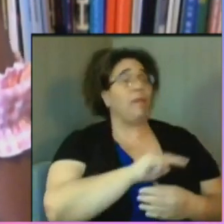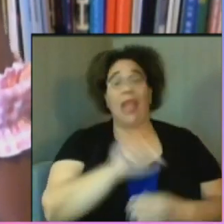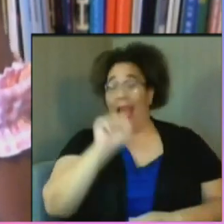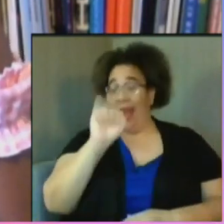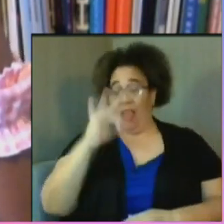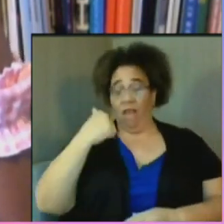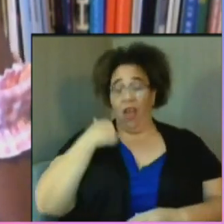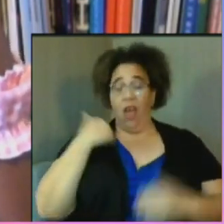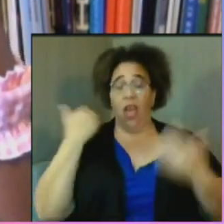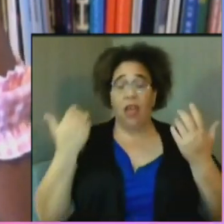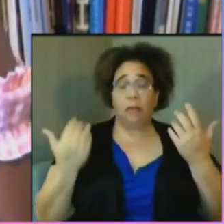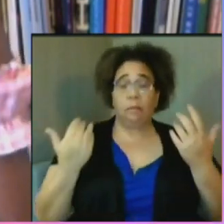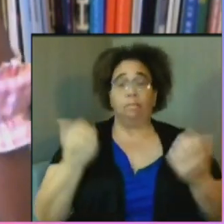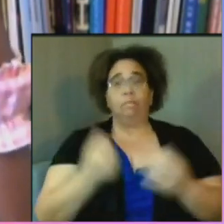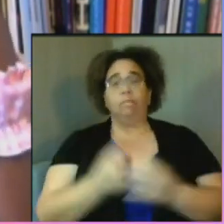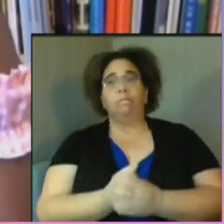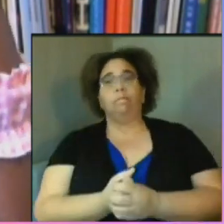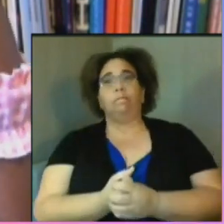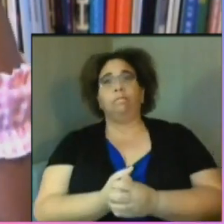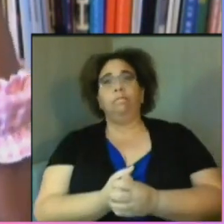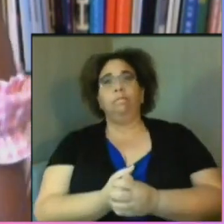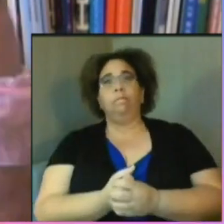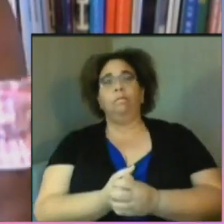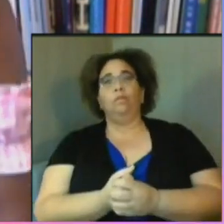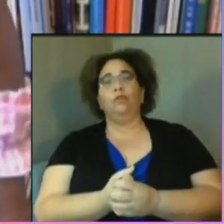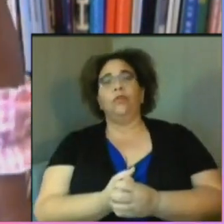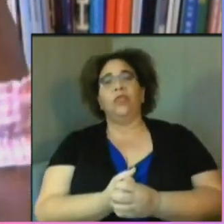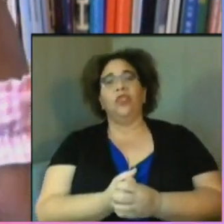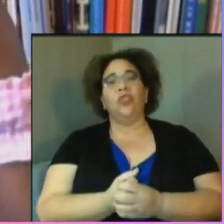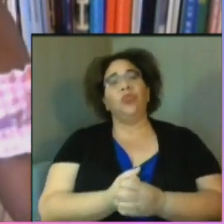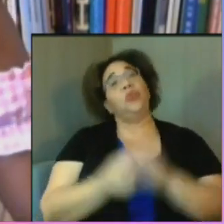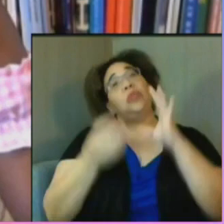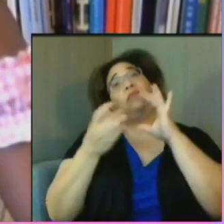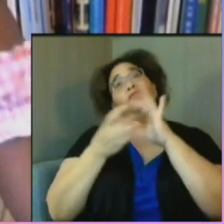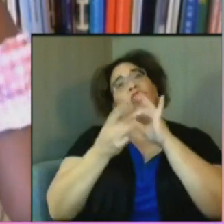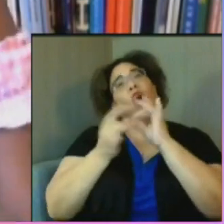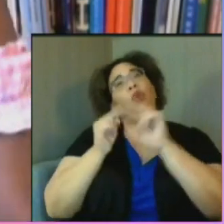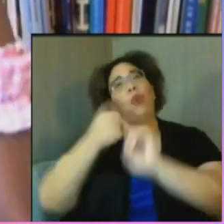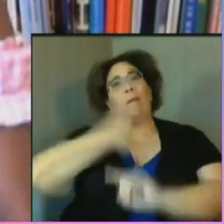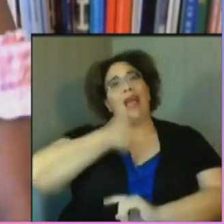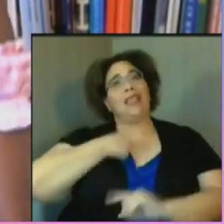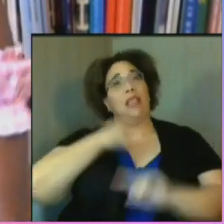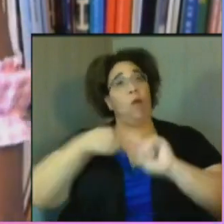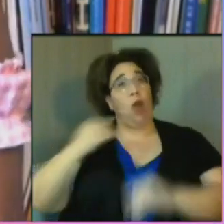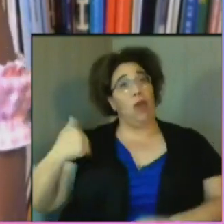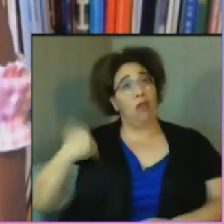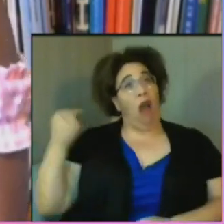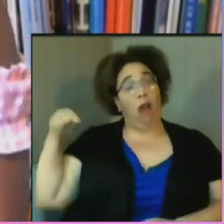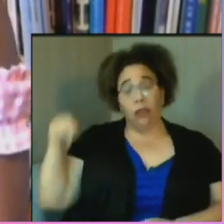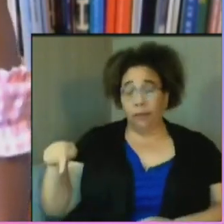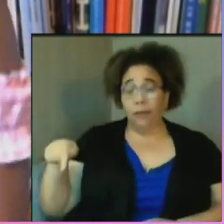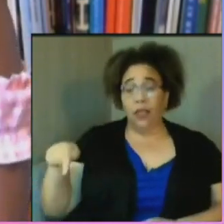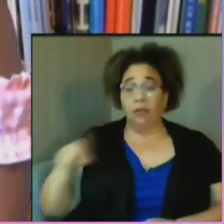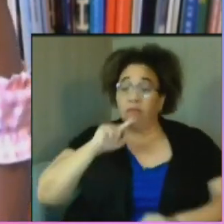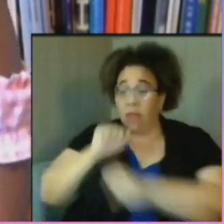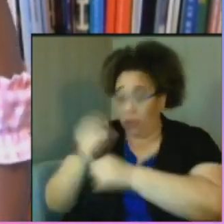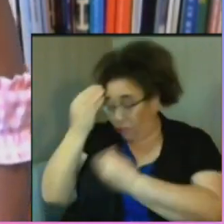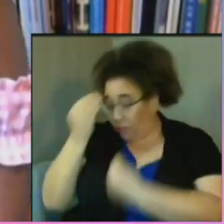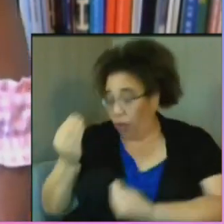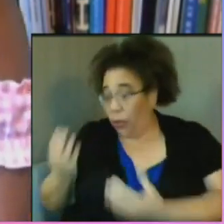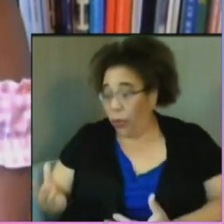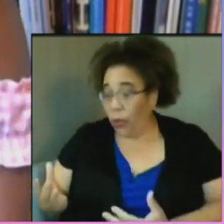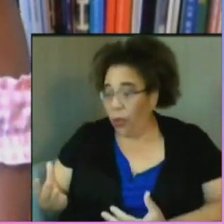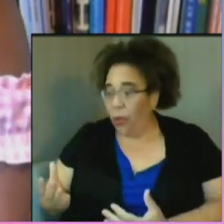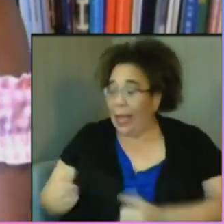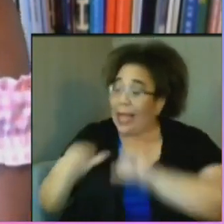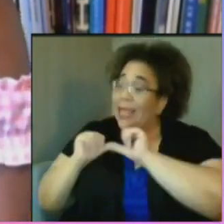to, you know, speak to my younger self, I would definitely tell them to keep